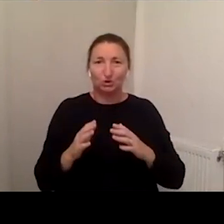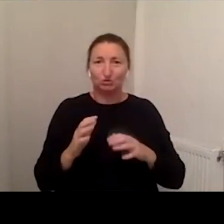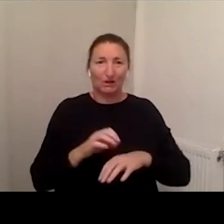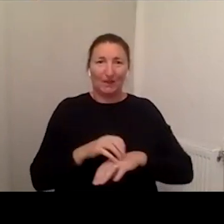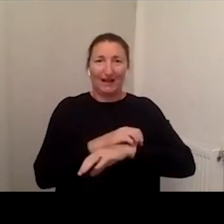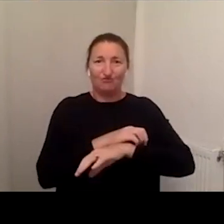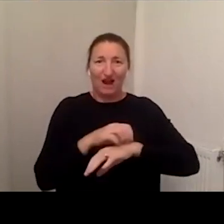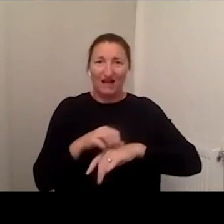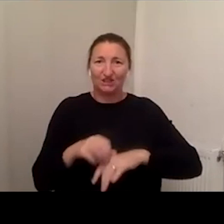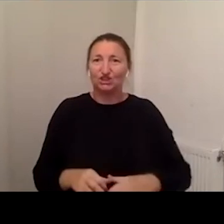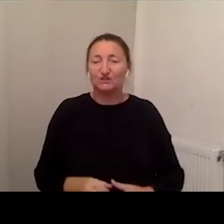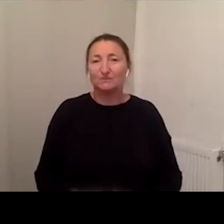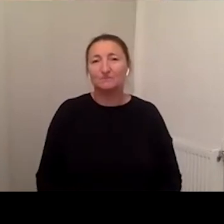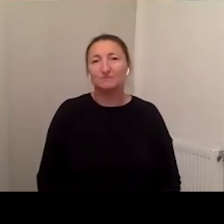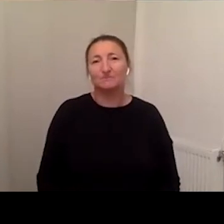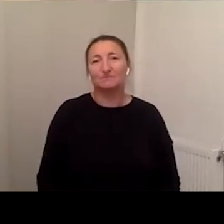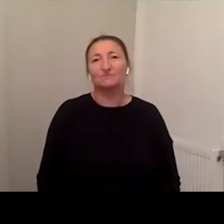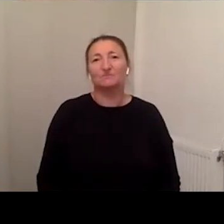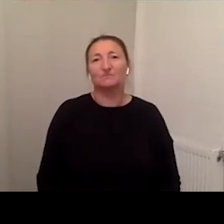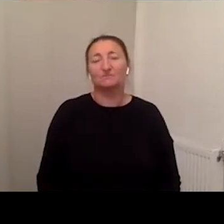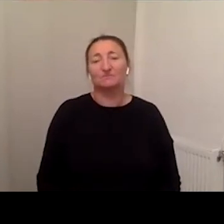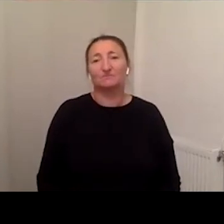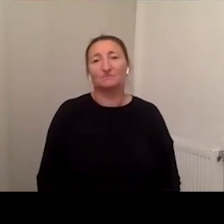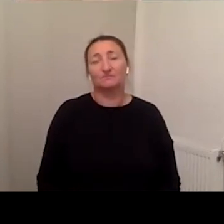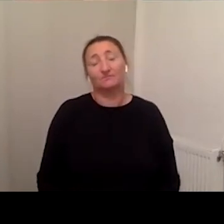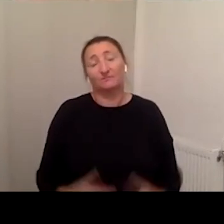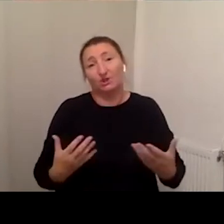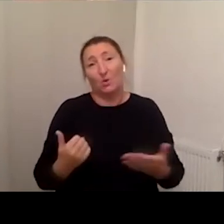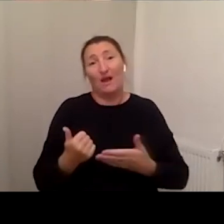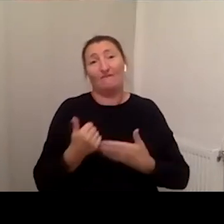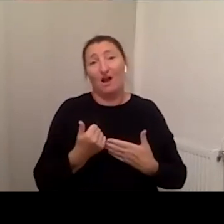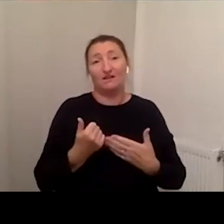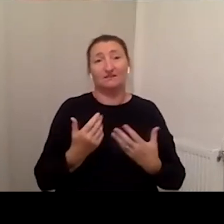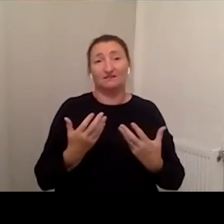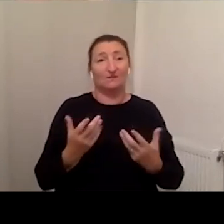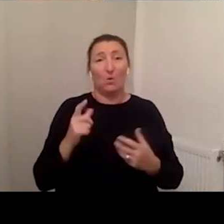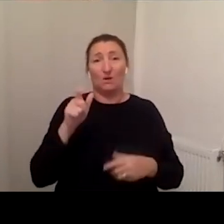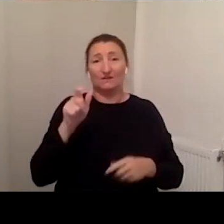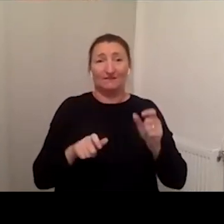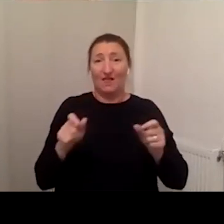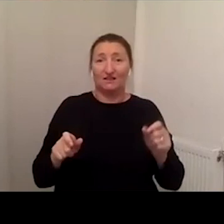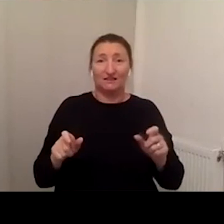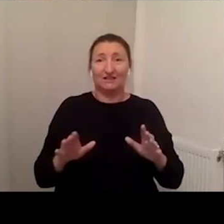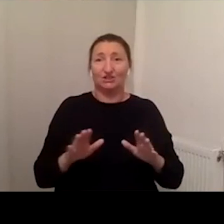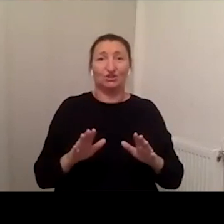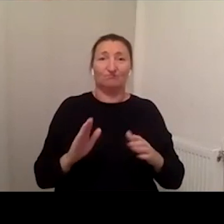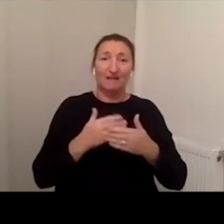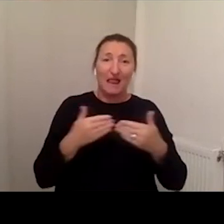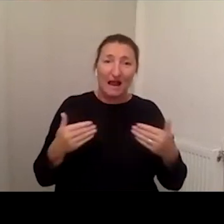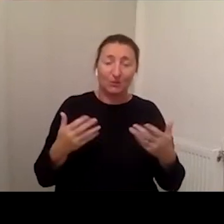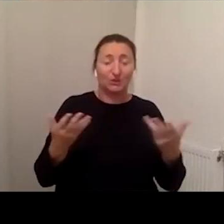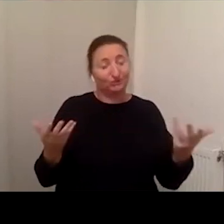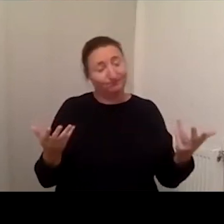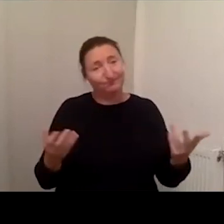something. Yeah? So it survives civilizations and languages and so on.